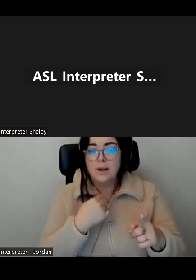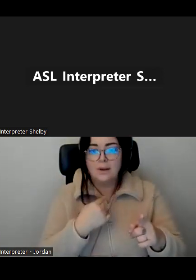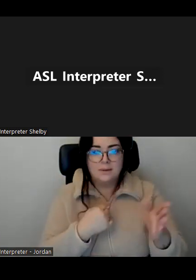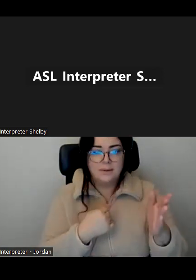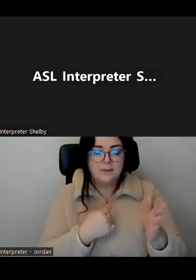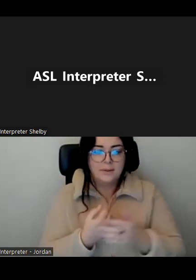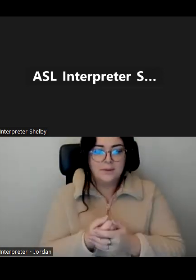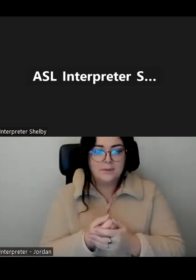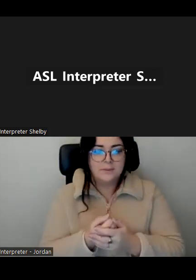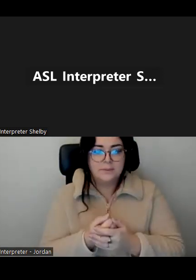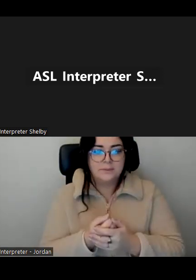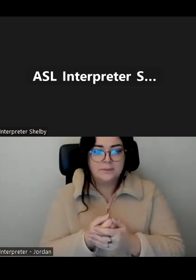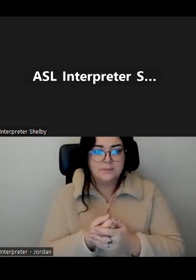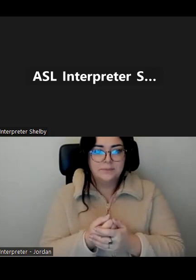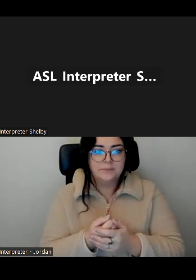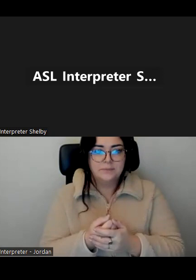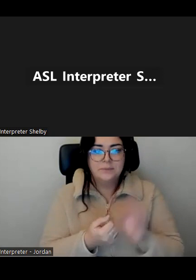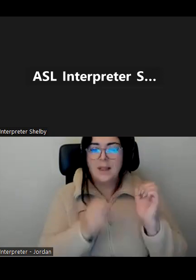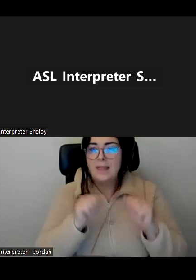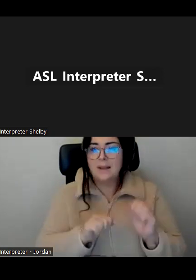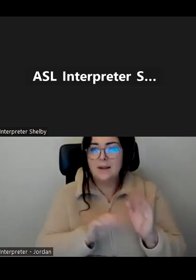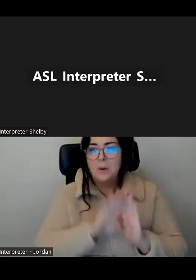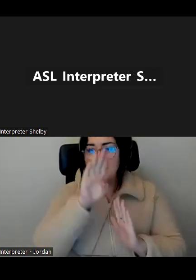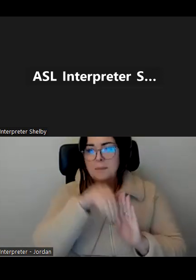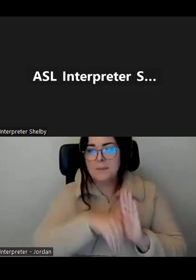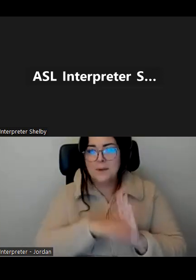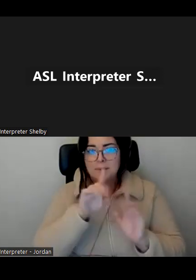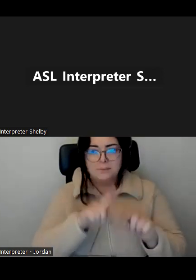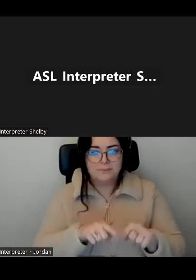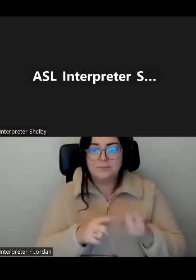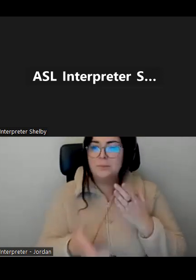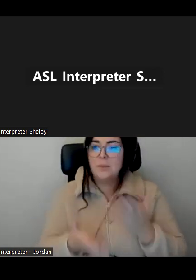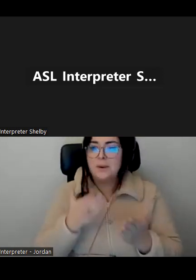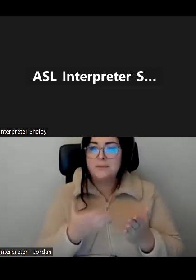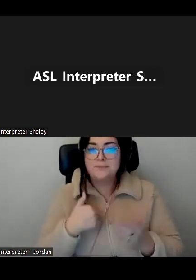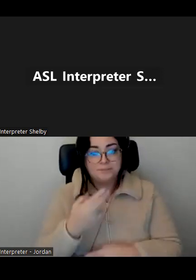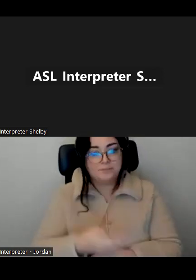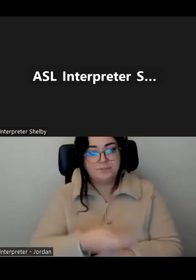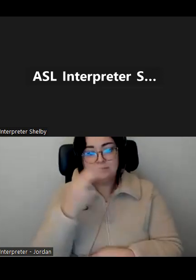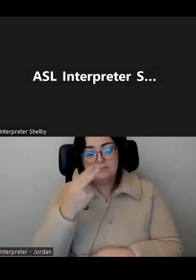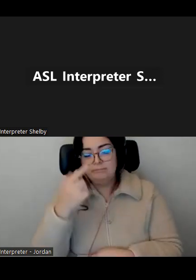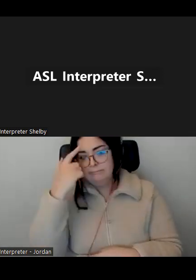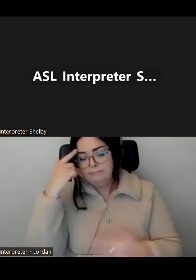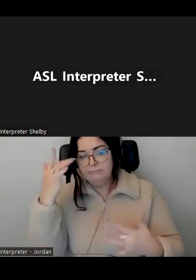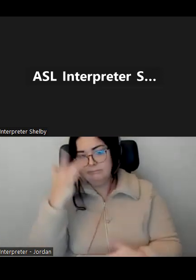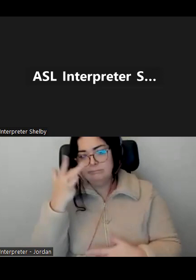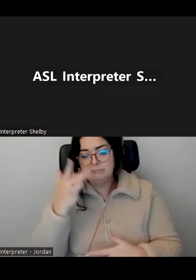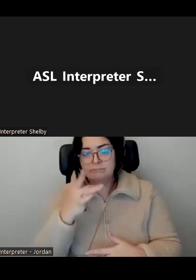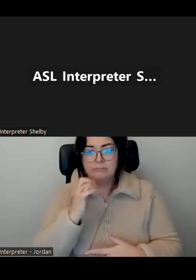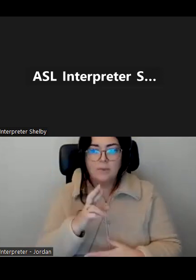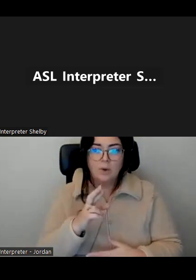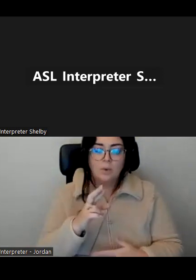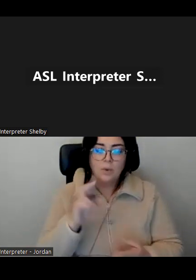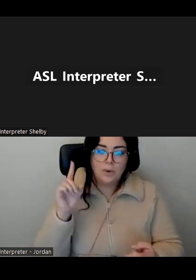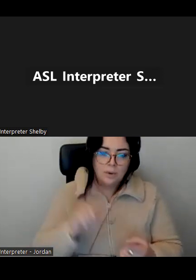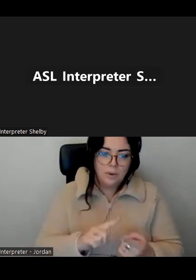the degree of the mental illness can fluctuate. So someone may experience a high degree of mental illness and they may have very low mental